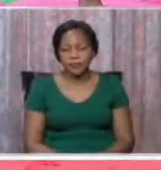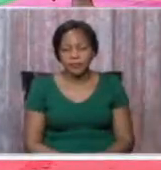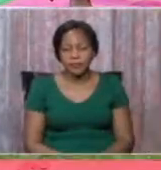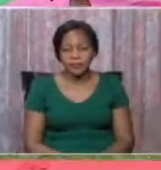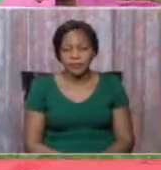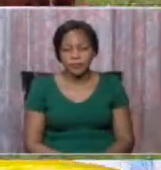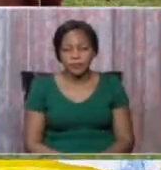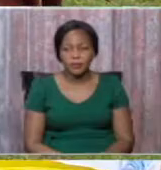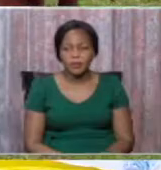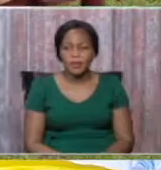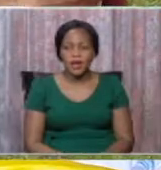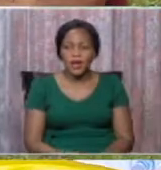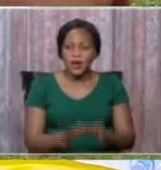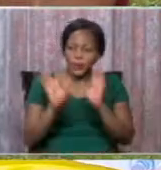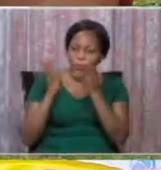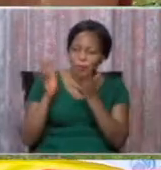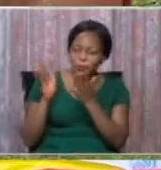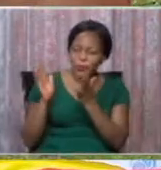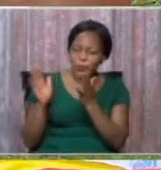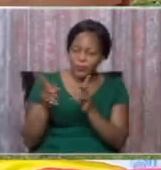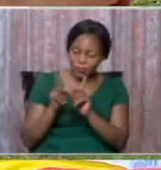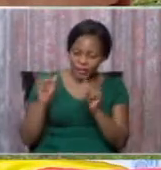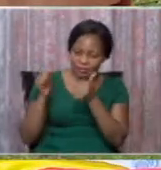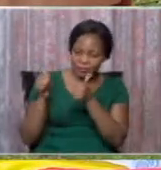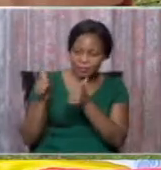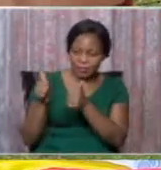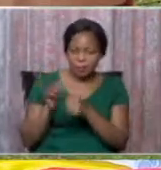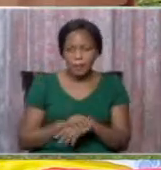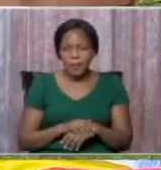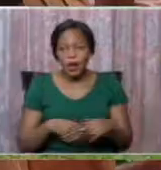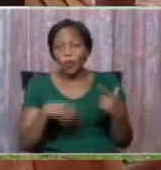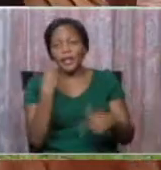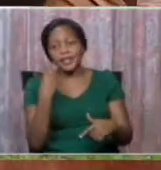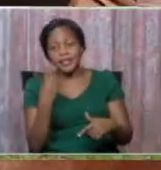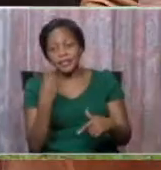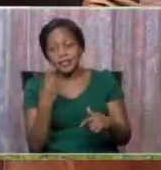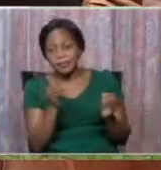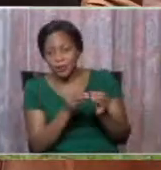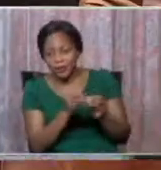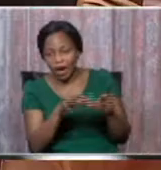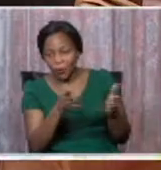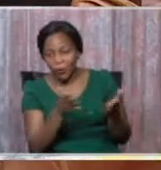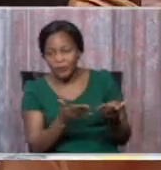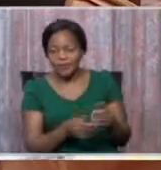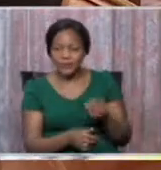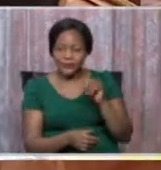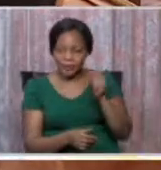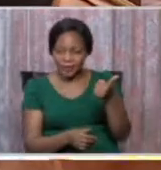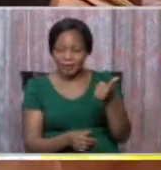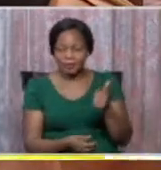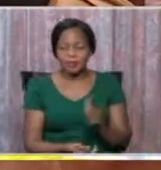going to name the different changes that take place during puberty. So please go